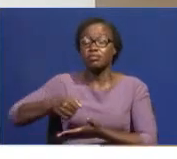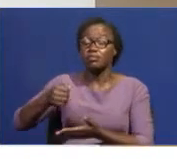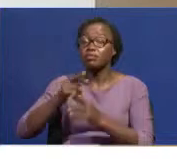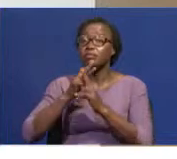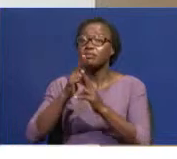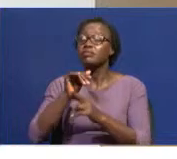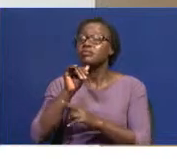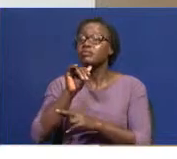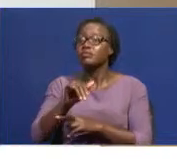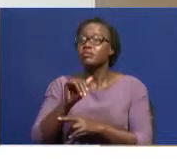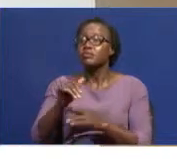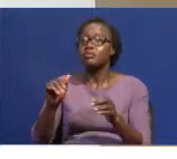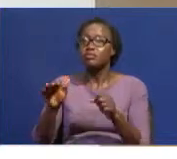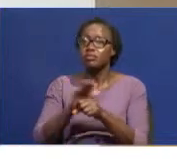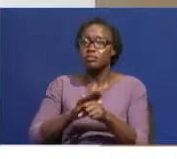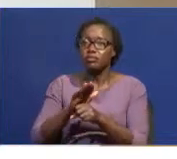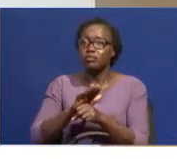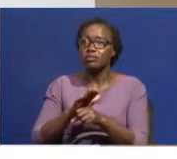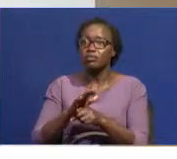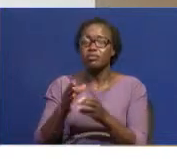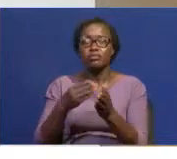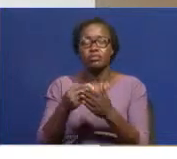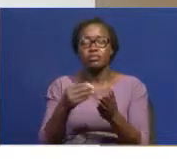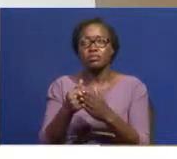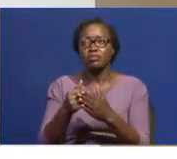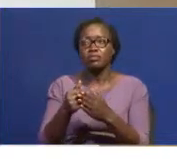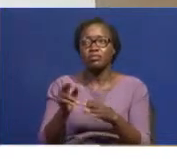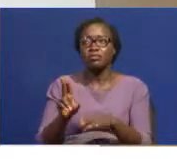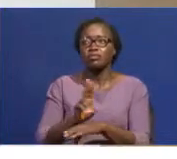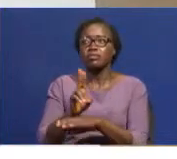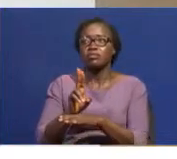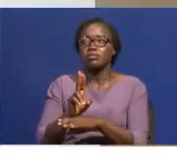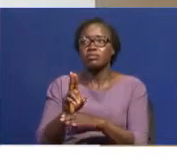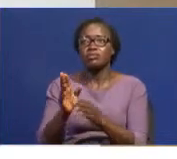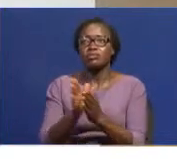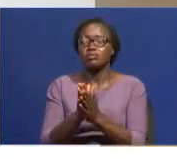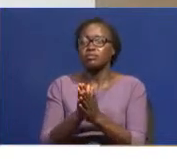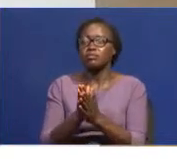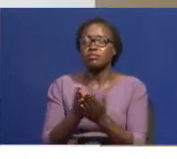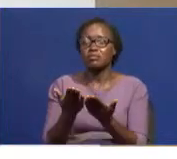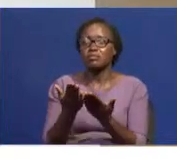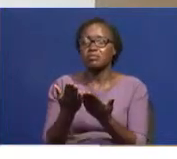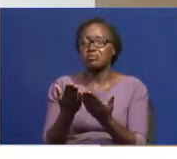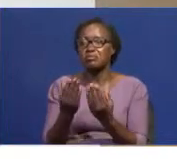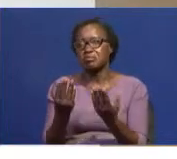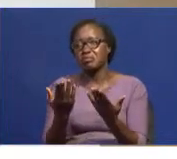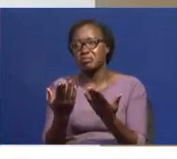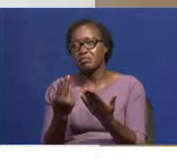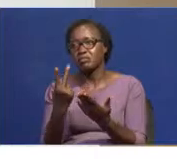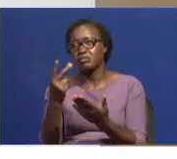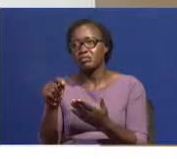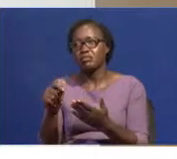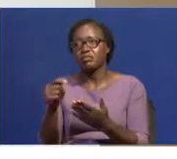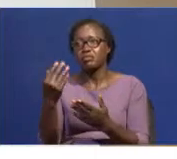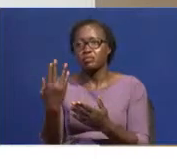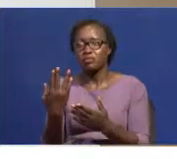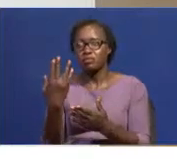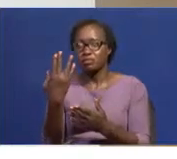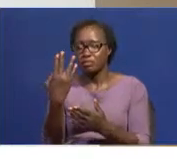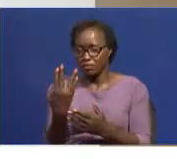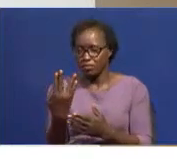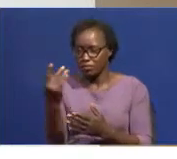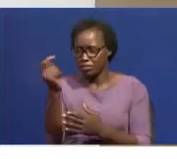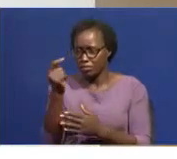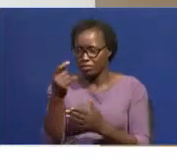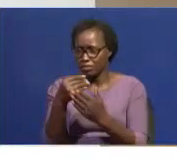report indicates that most of the cash was spent on recurrent expenses at 2.54 trillion shillings,